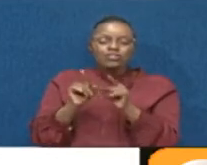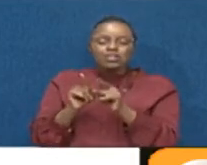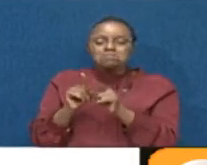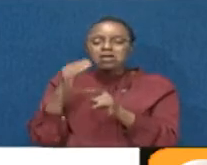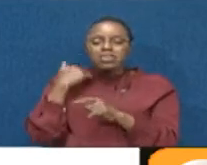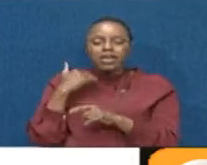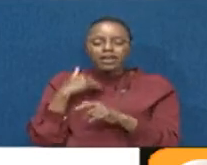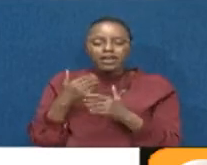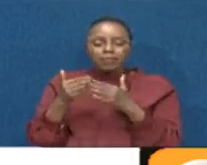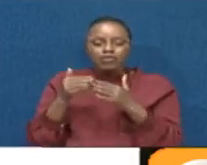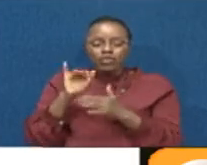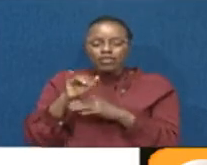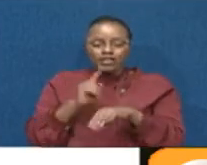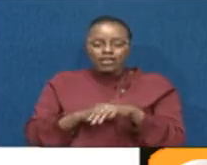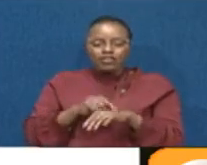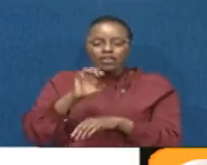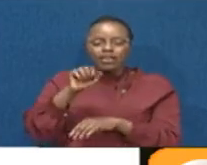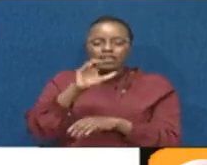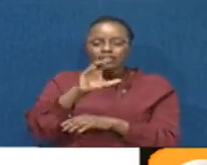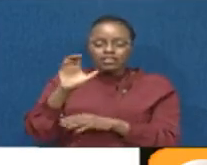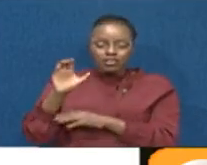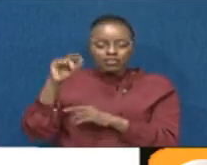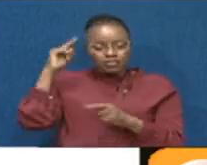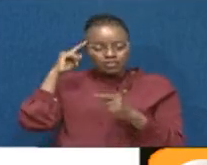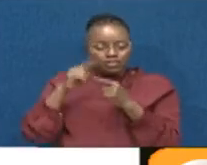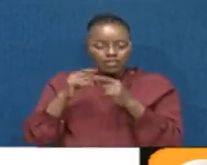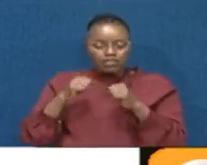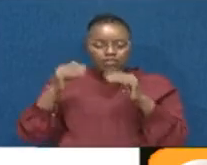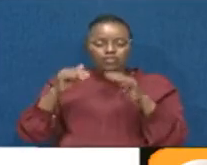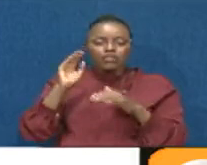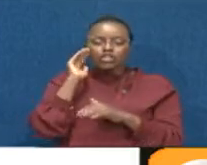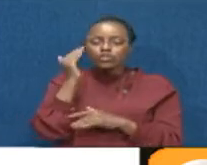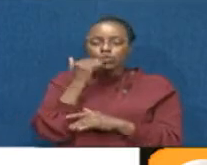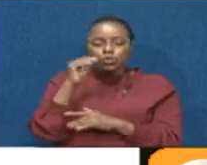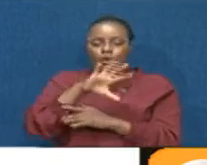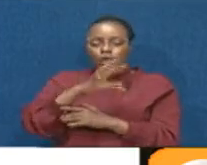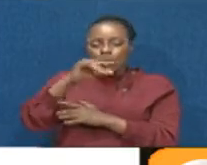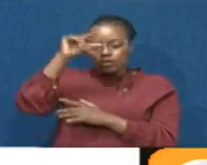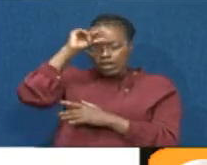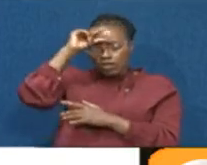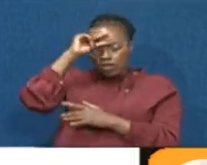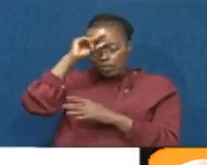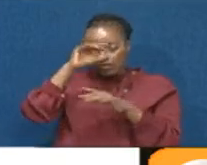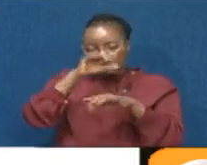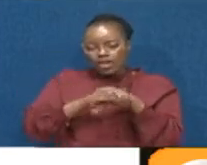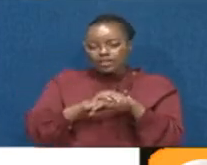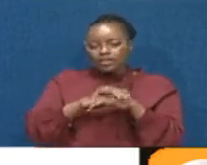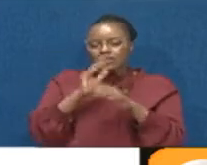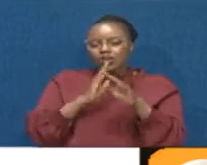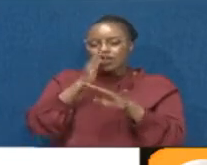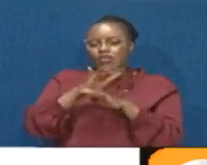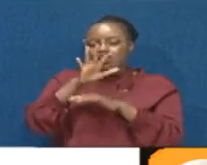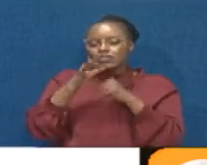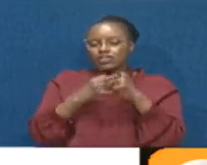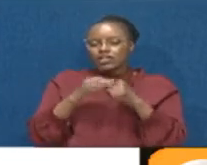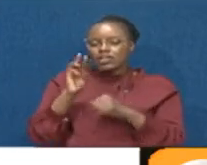crime. Before that, the EACC targeted officials in the Isiolo County government believed to have obtained over